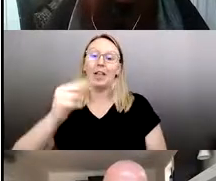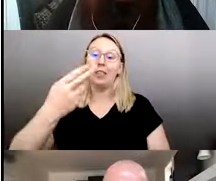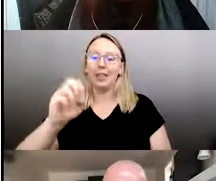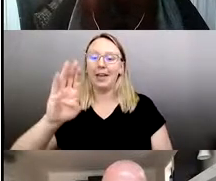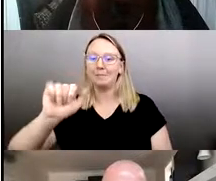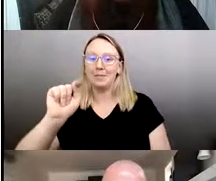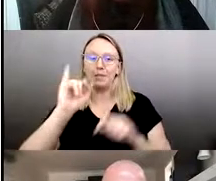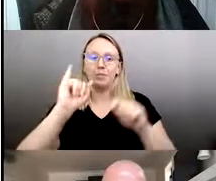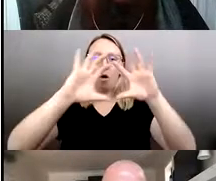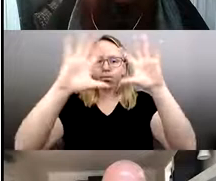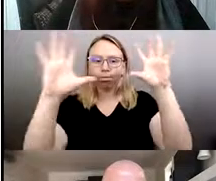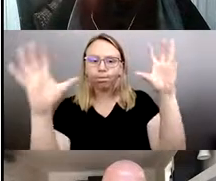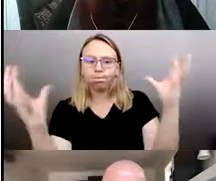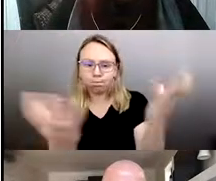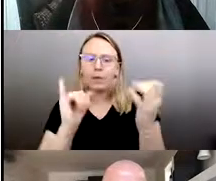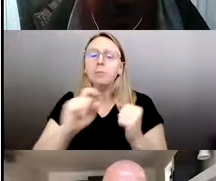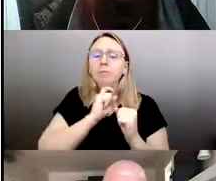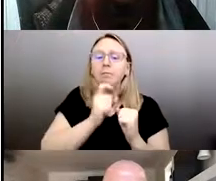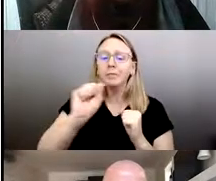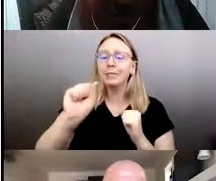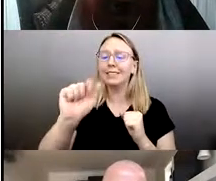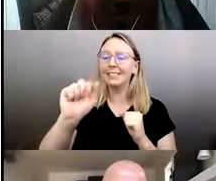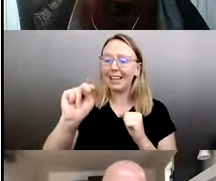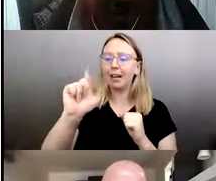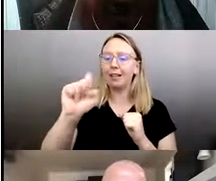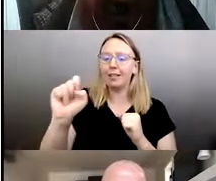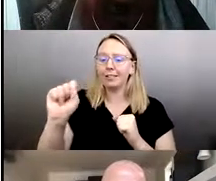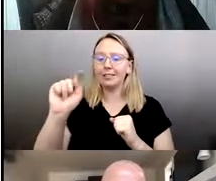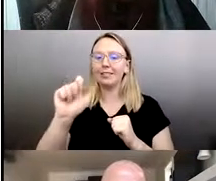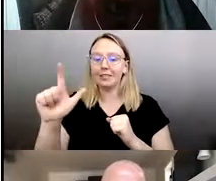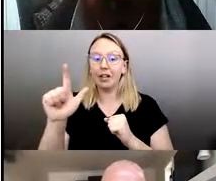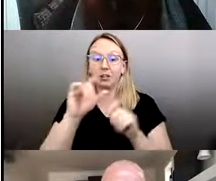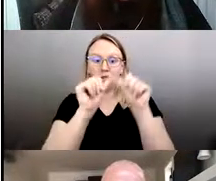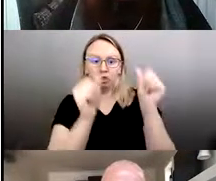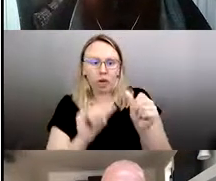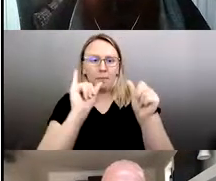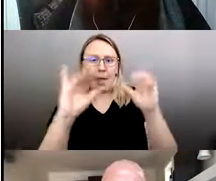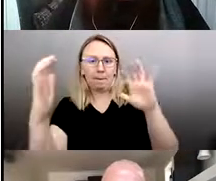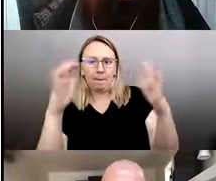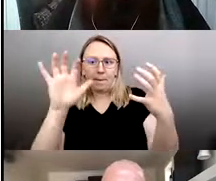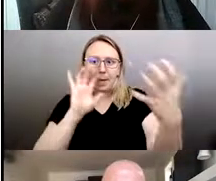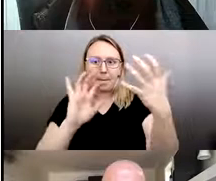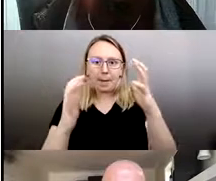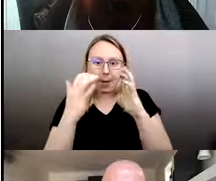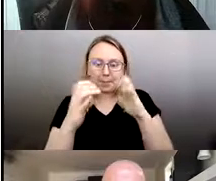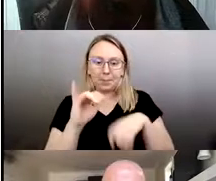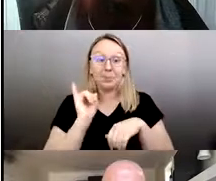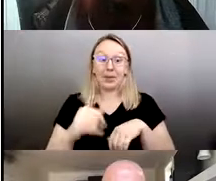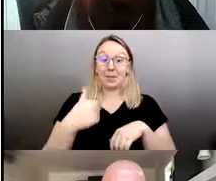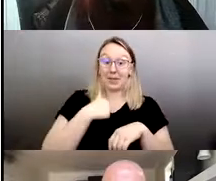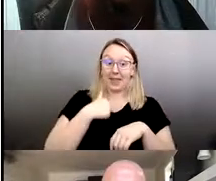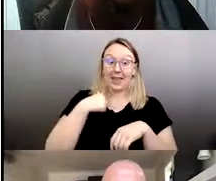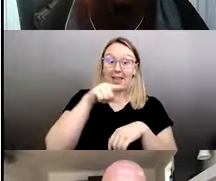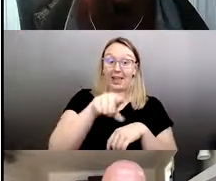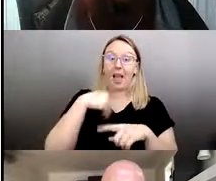steel plates into precise shapes that were then pieced together like a puzzle. That's me outright taking a